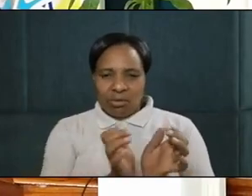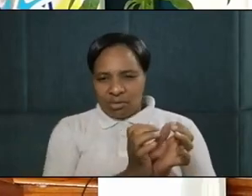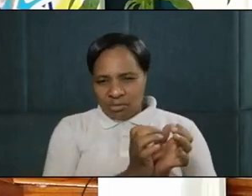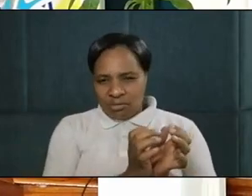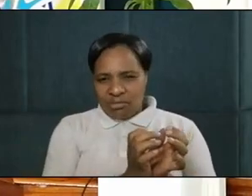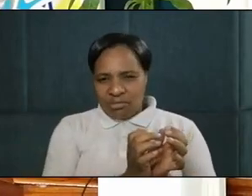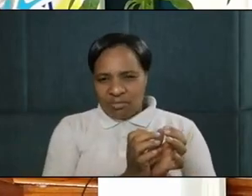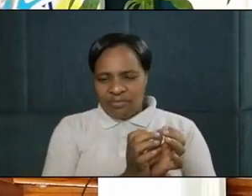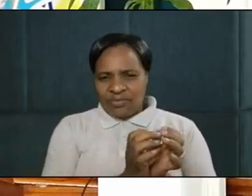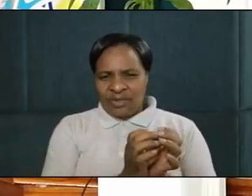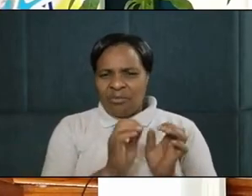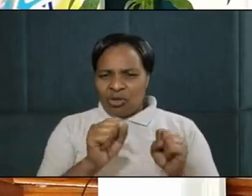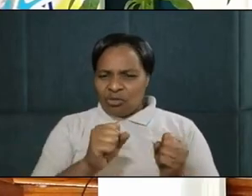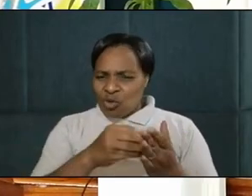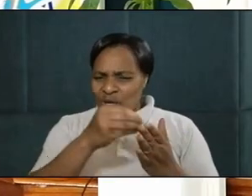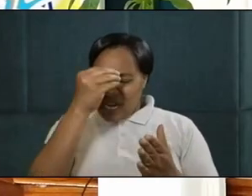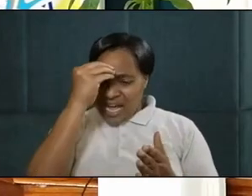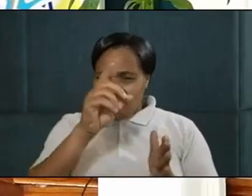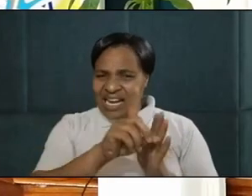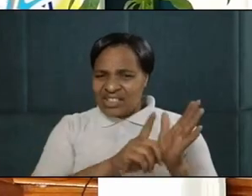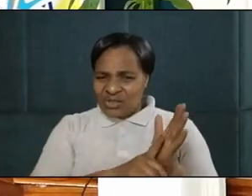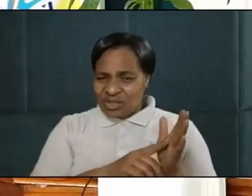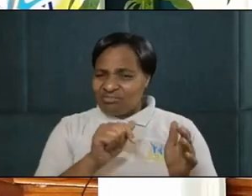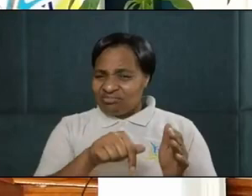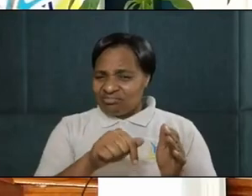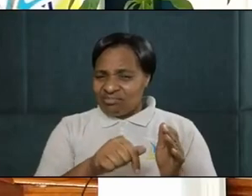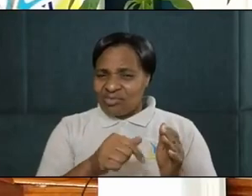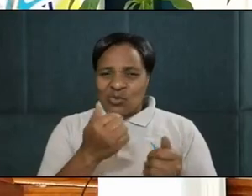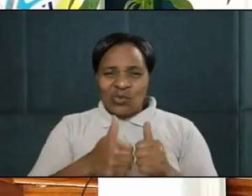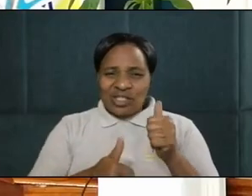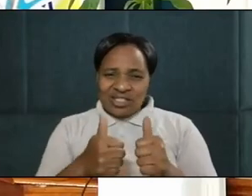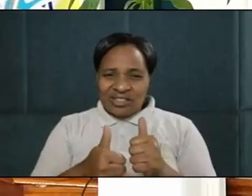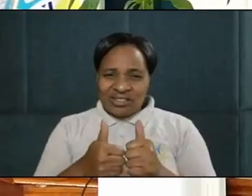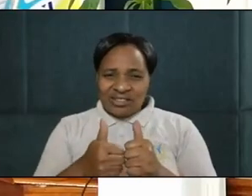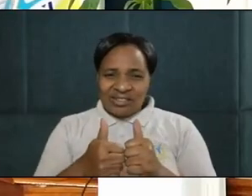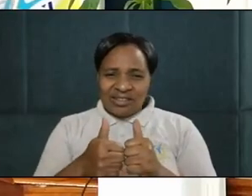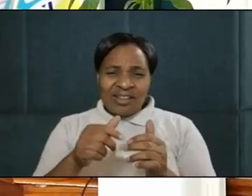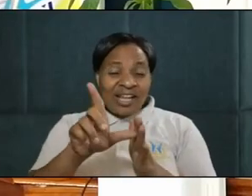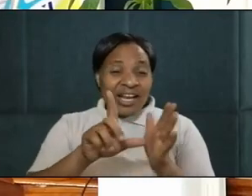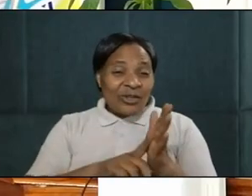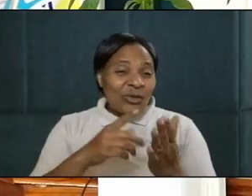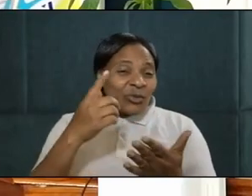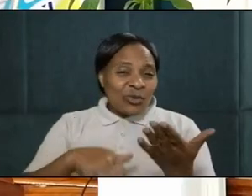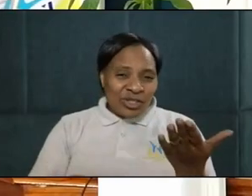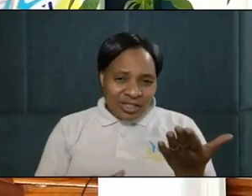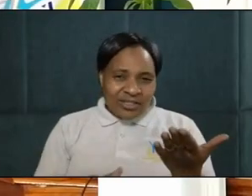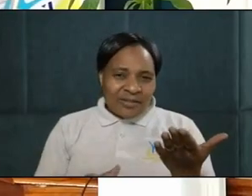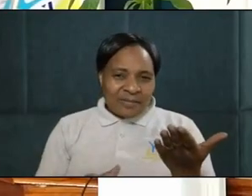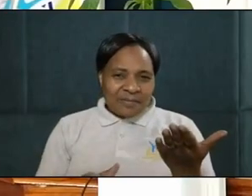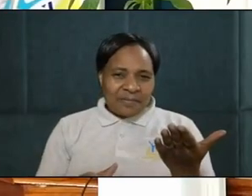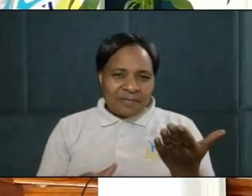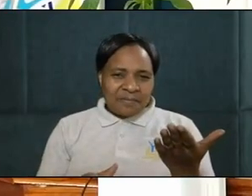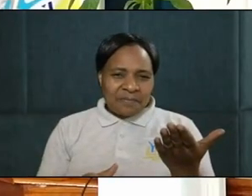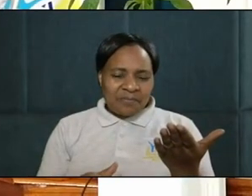there a lesson we can pick from here? Yes, Howie? The lesson that we pick from there is that